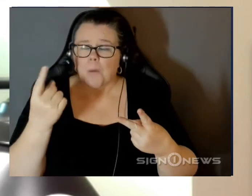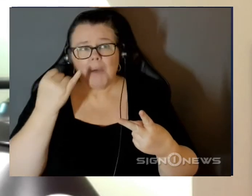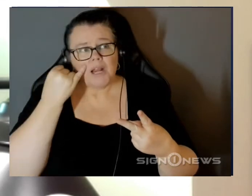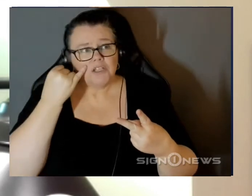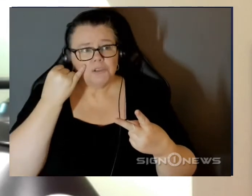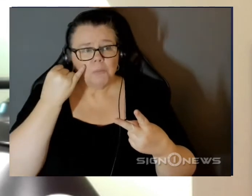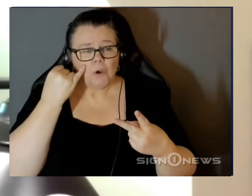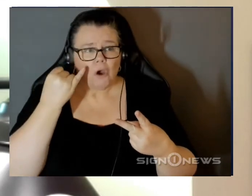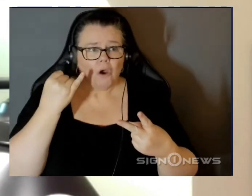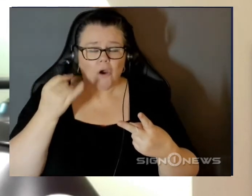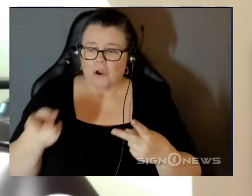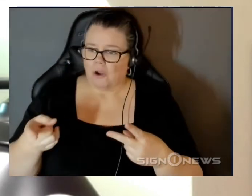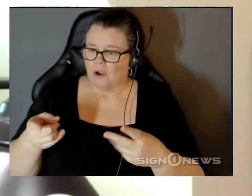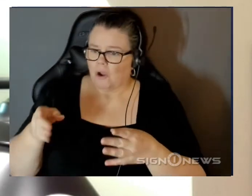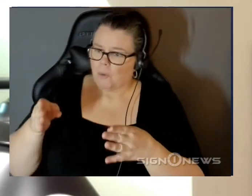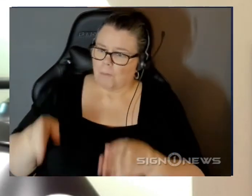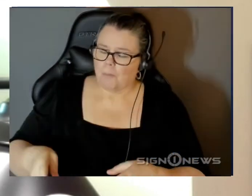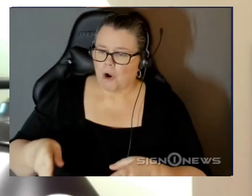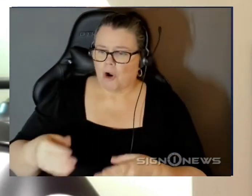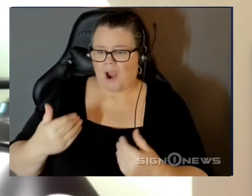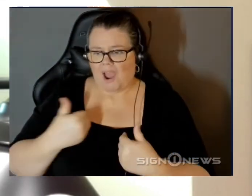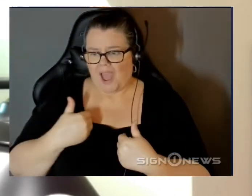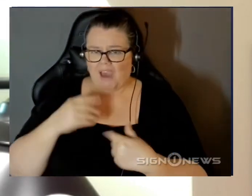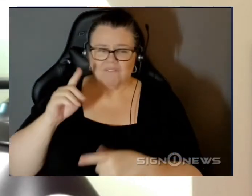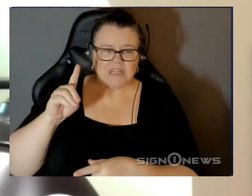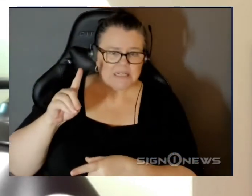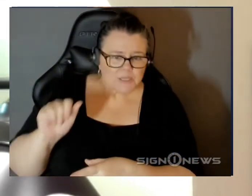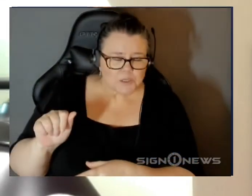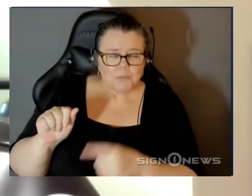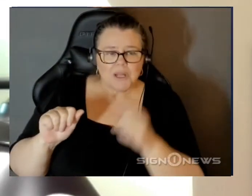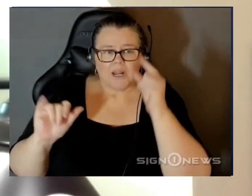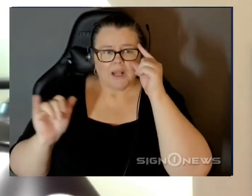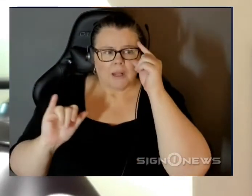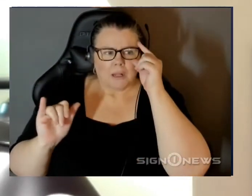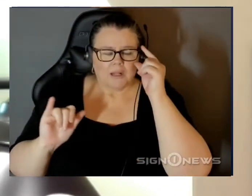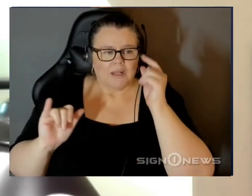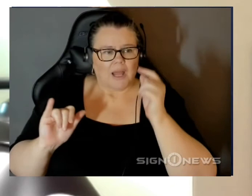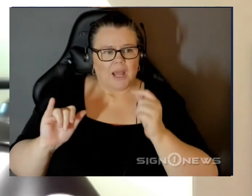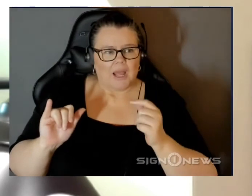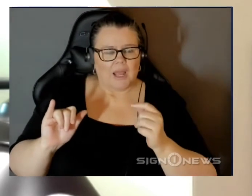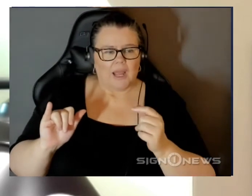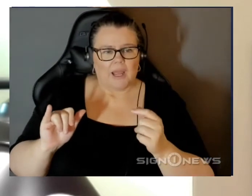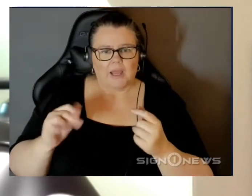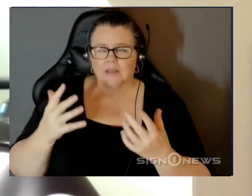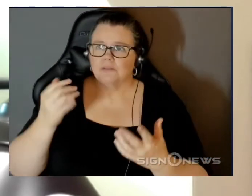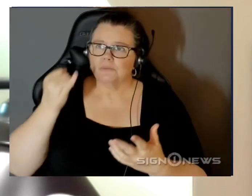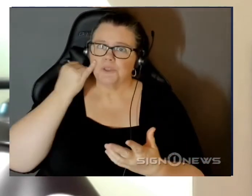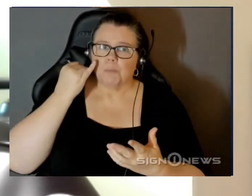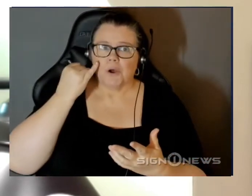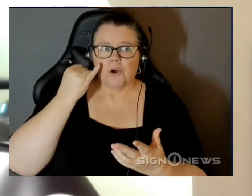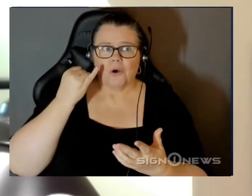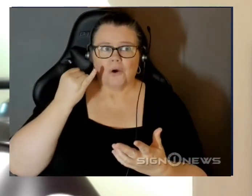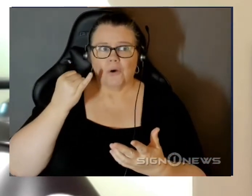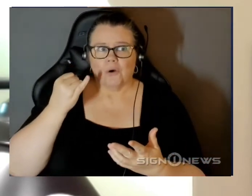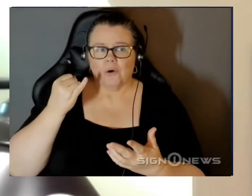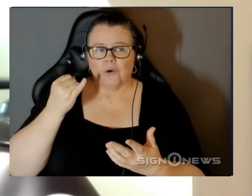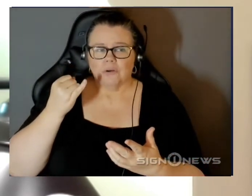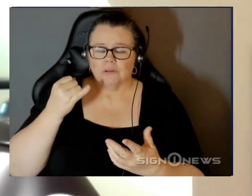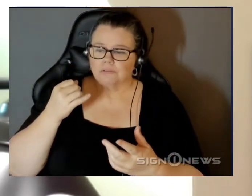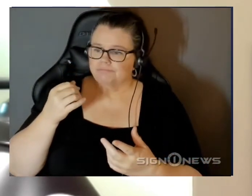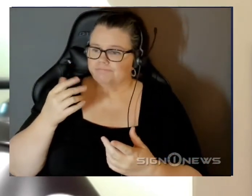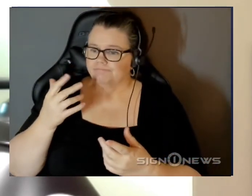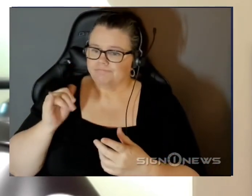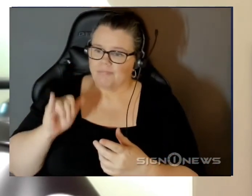of need to have a threshold level of like privilege in the sense that they're surrounded by people who